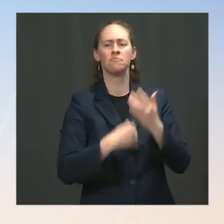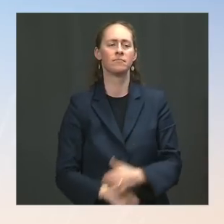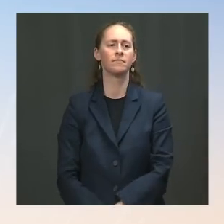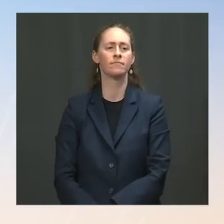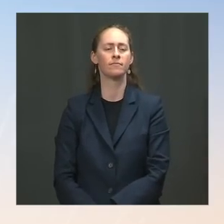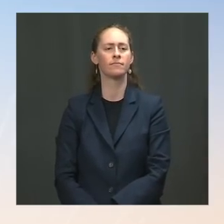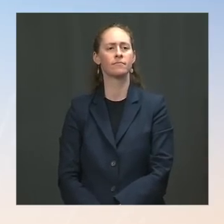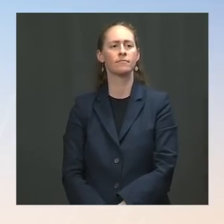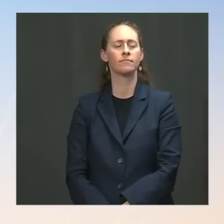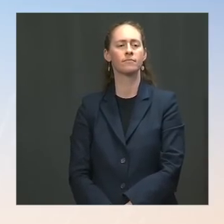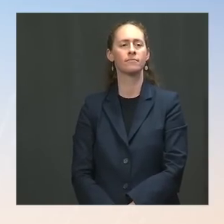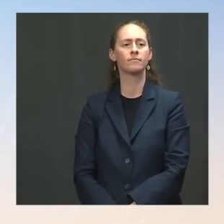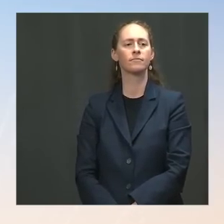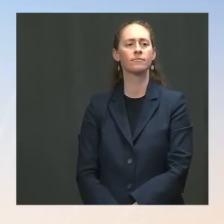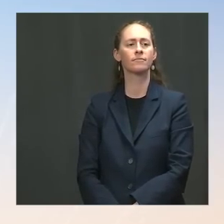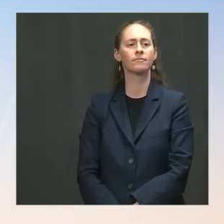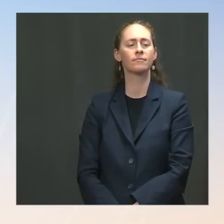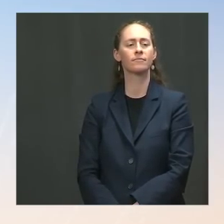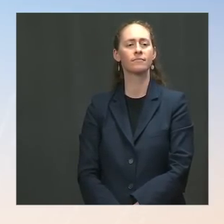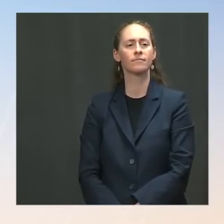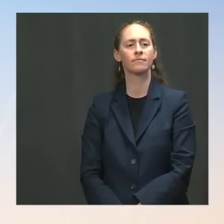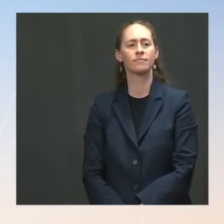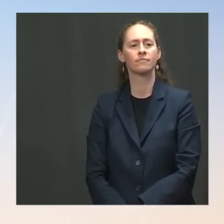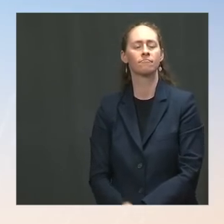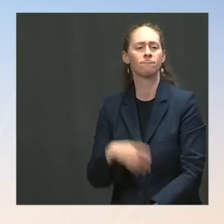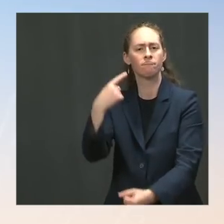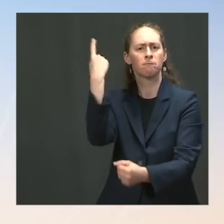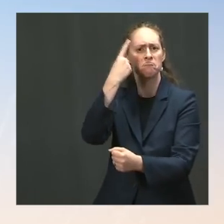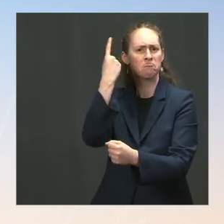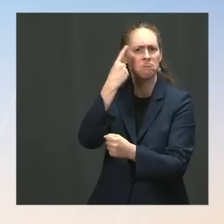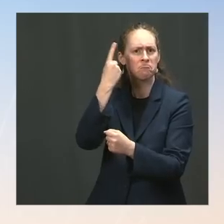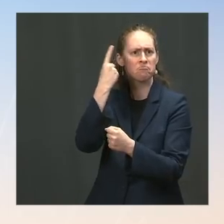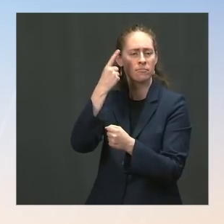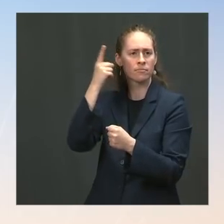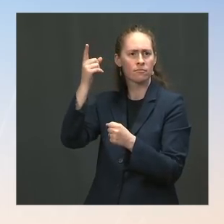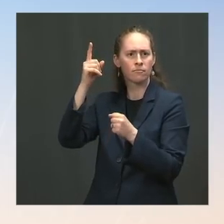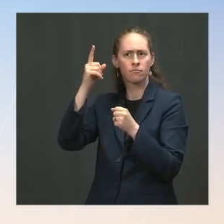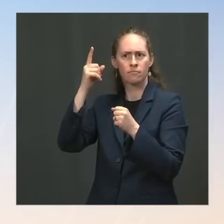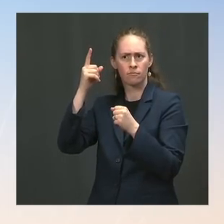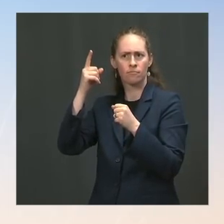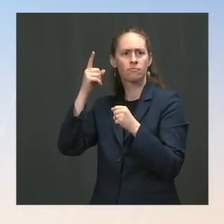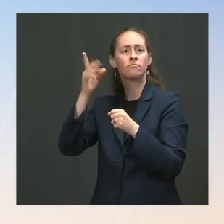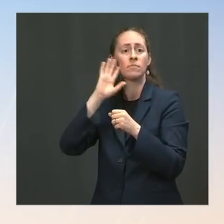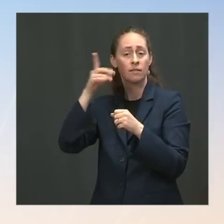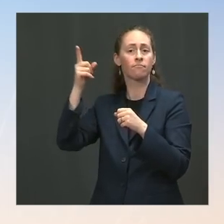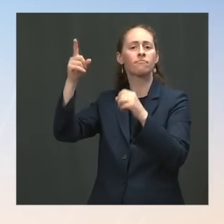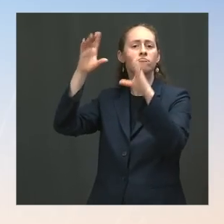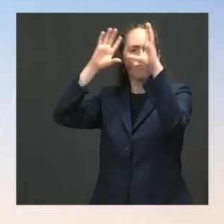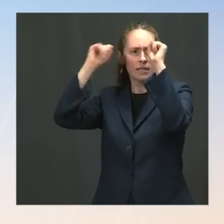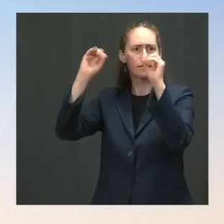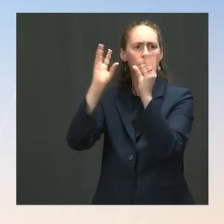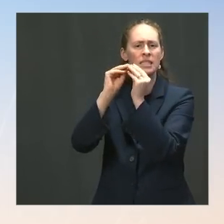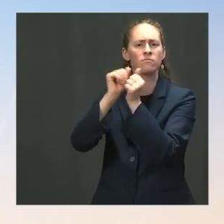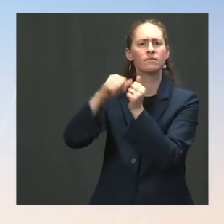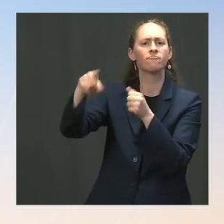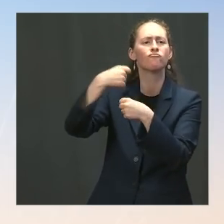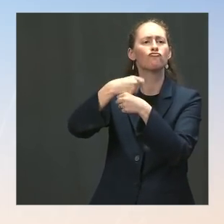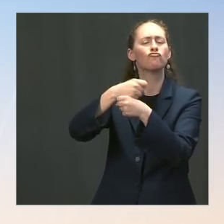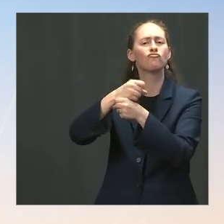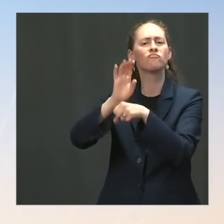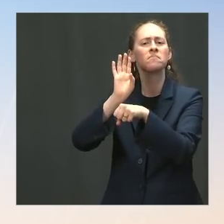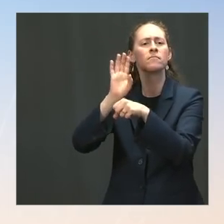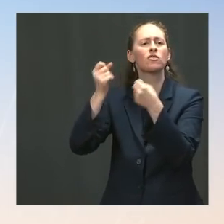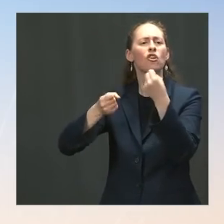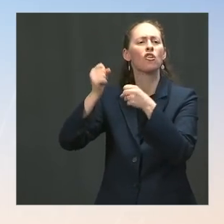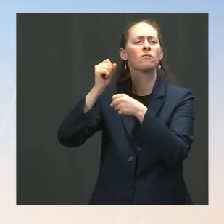this big announcement also lobbied the Trump administration to roll back emissions standards that were set by the